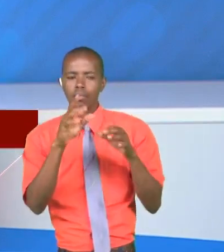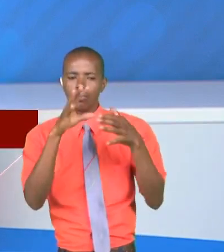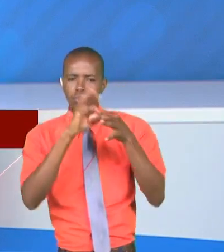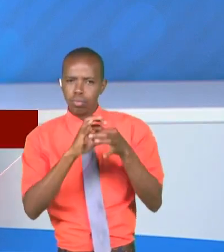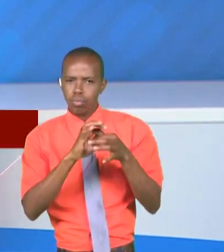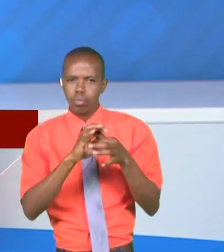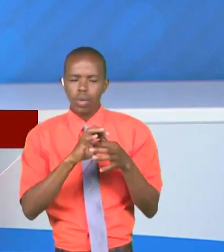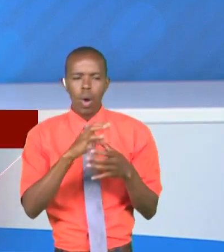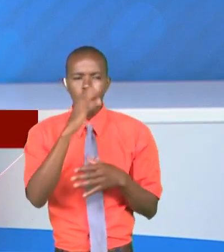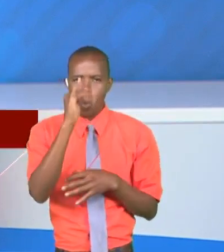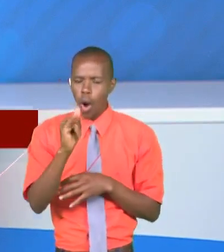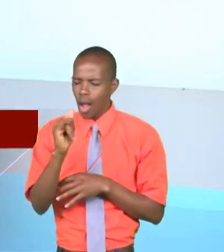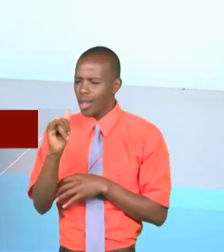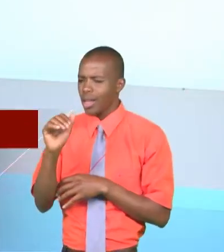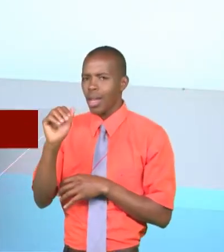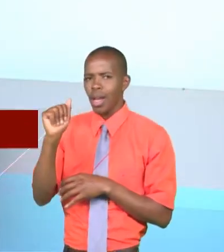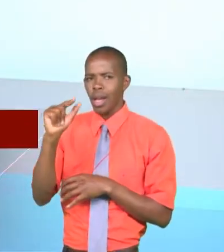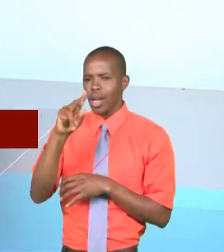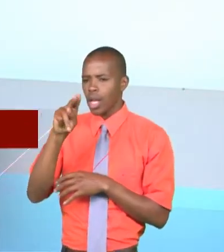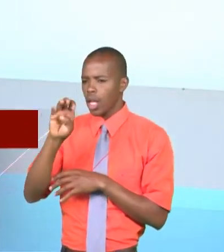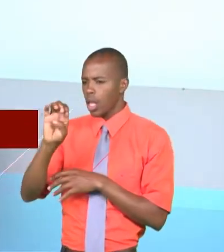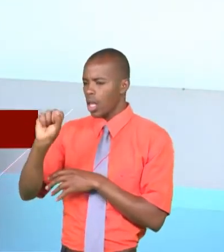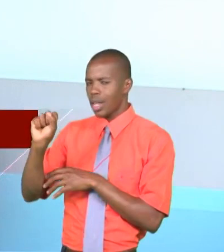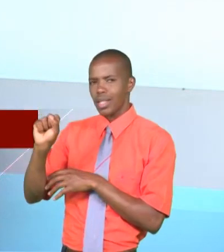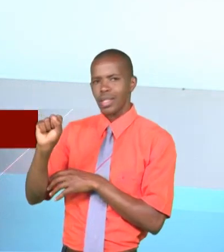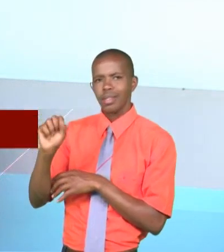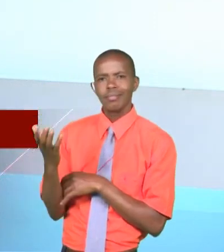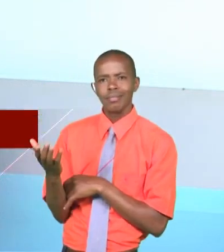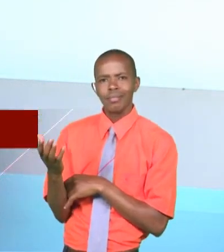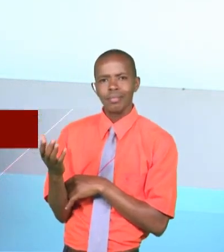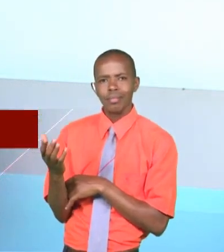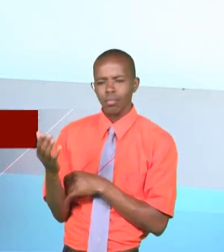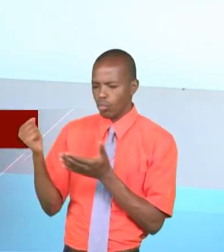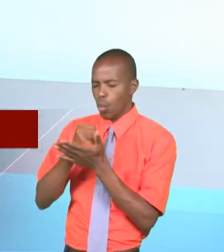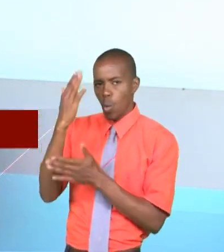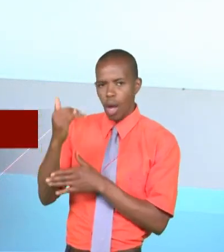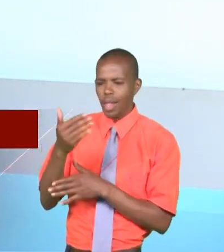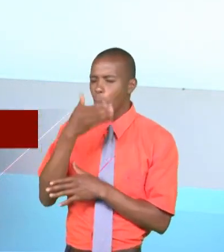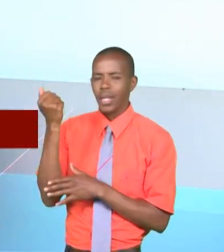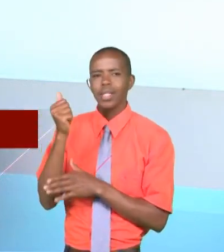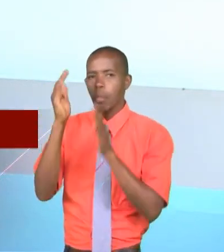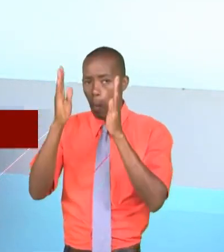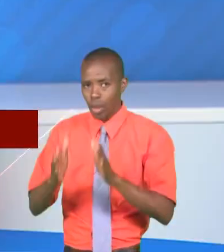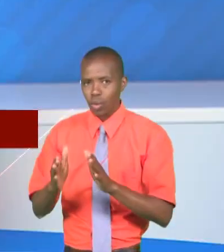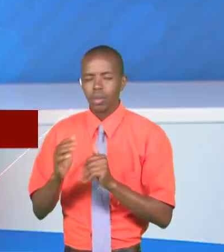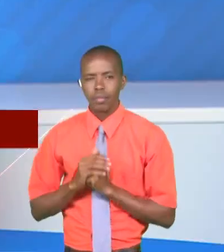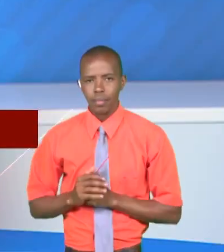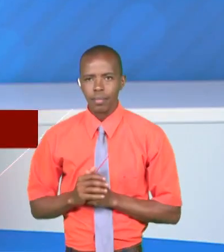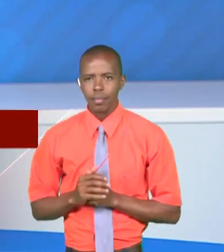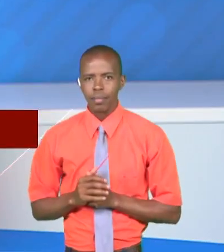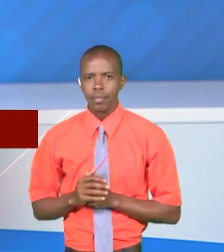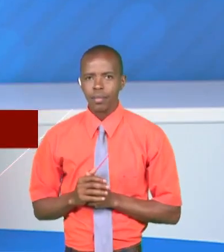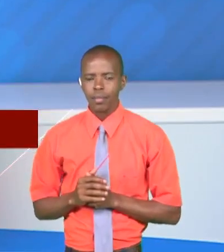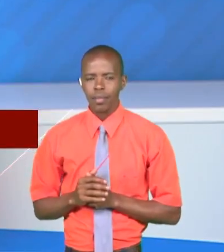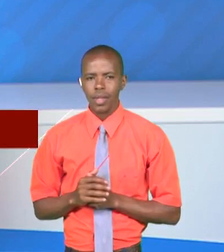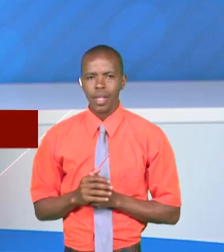why did you even float Kavindu in the first place? Why did you float Kavindu in the first place? It was the best candidate. Was the best candidate, Kavindu. Didn't